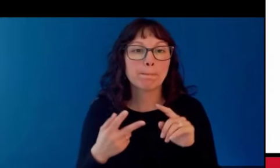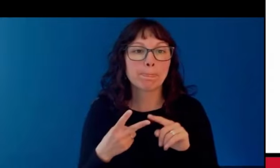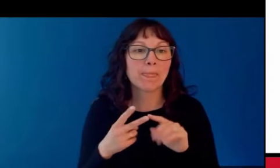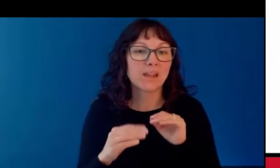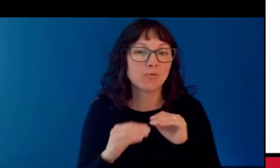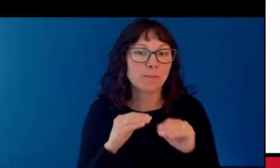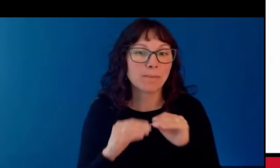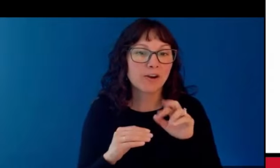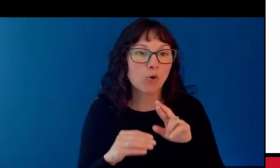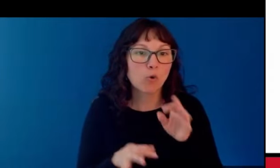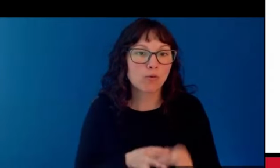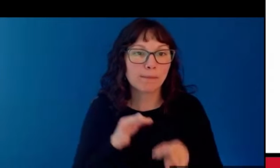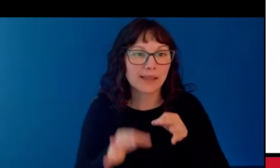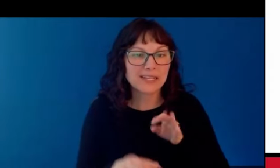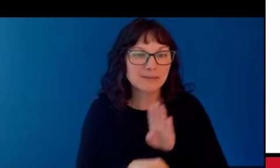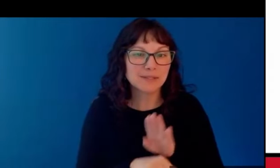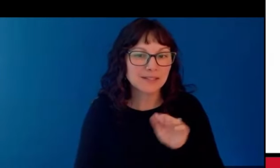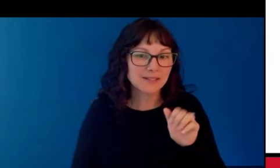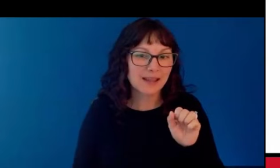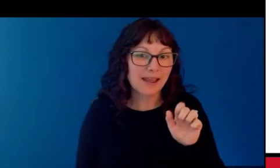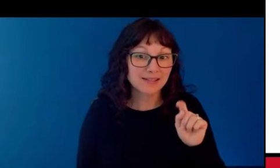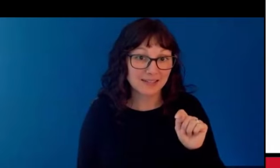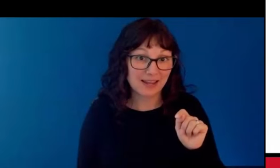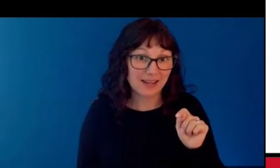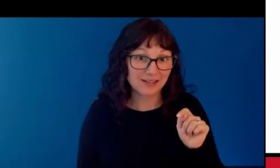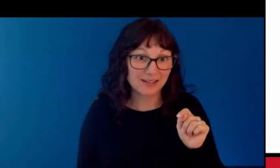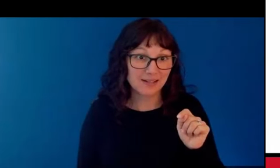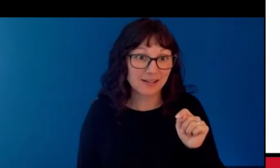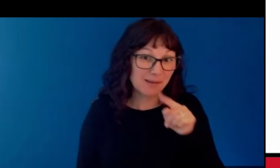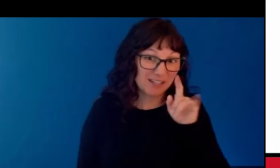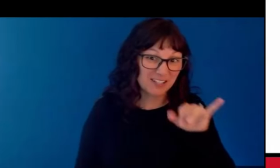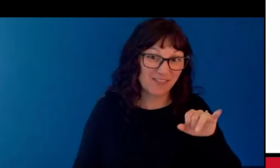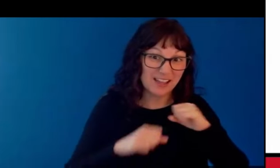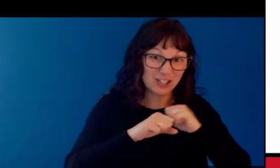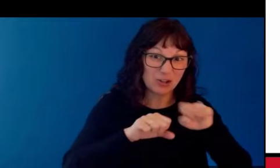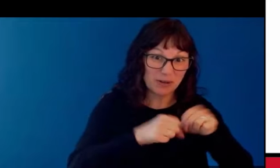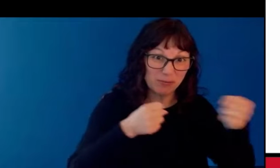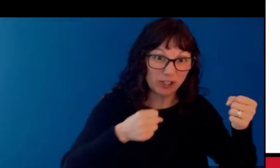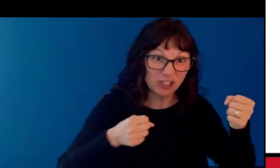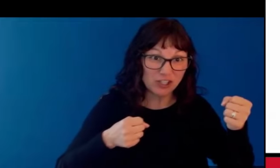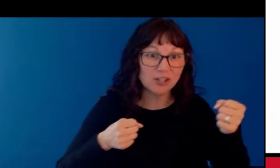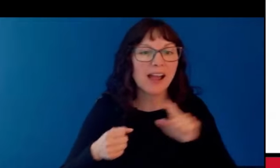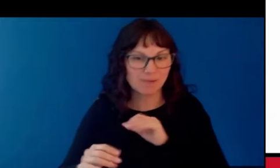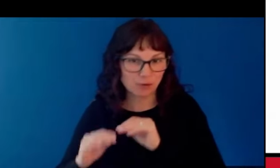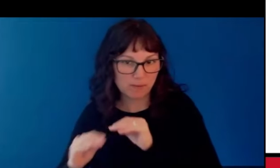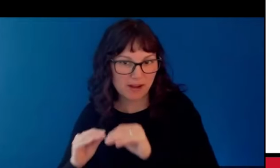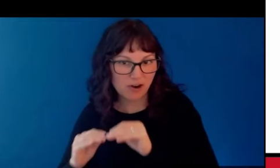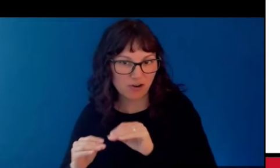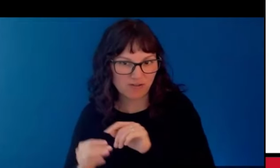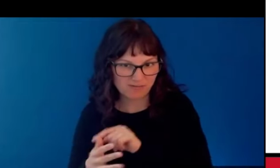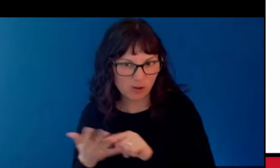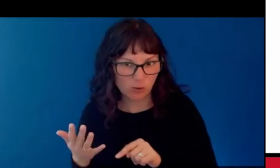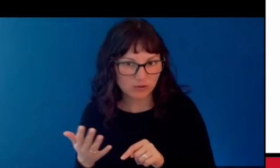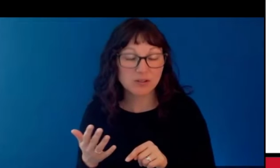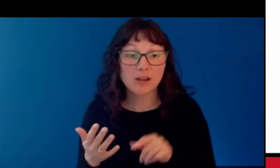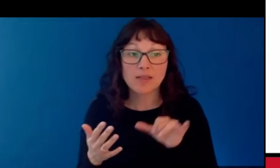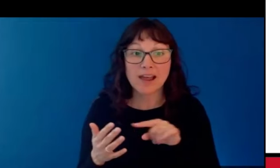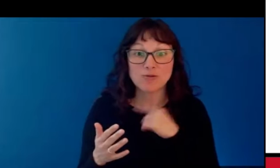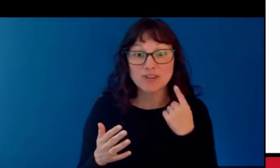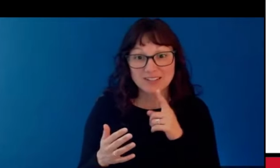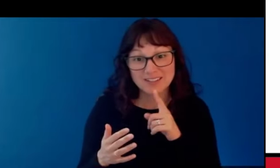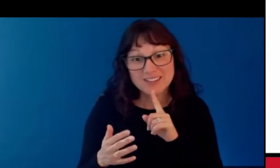replacement of business assets that were damaged as a result of a security breach. And that risk is